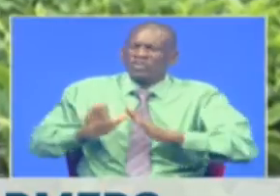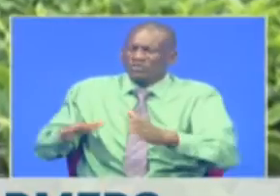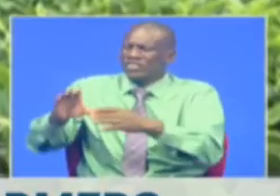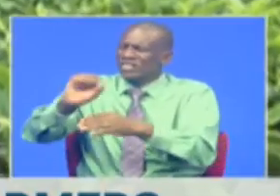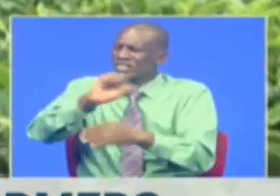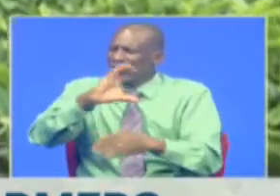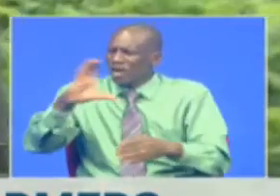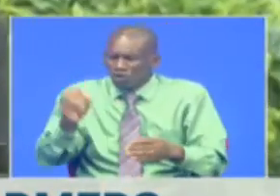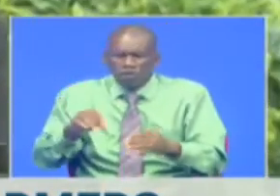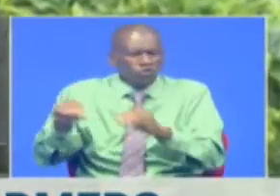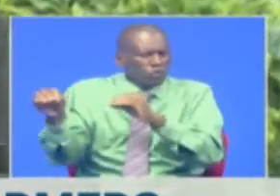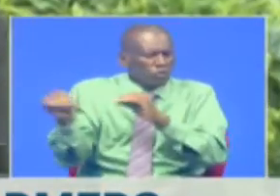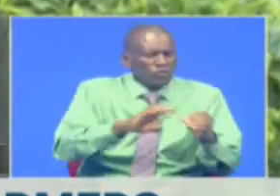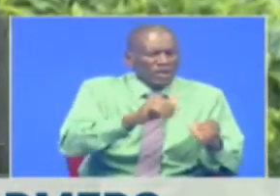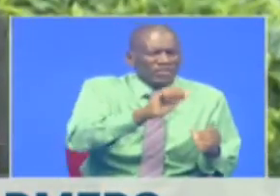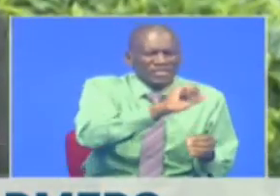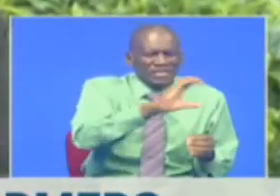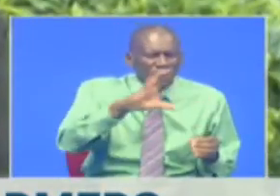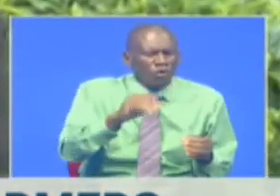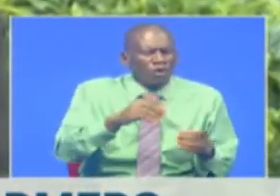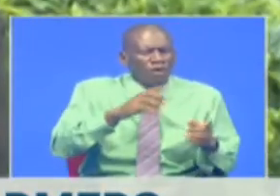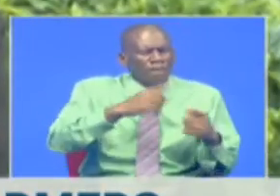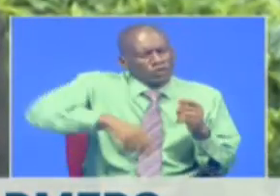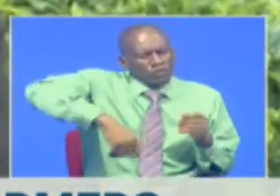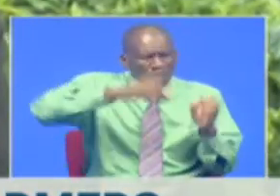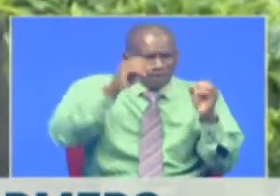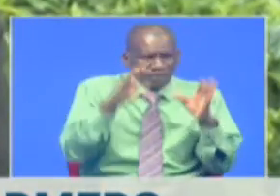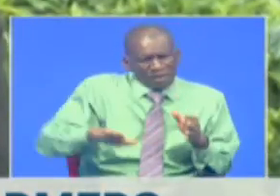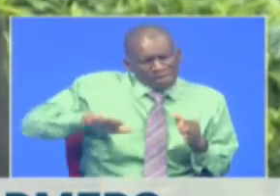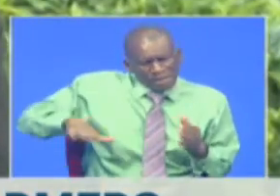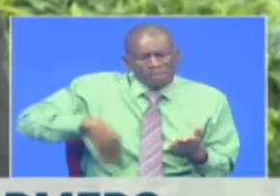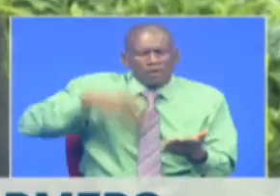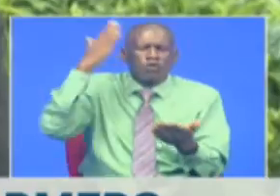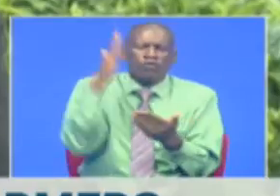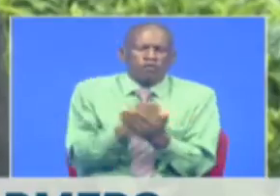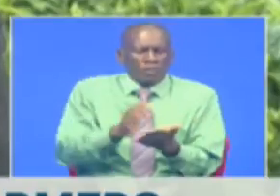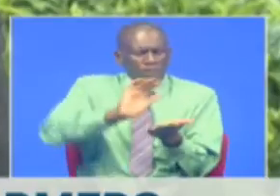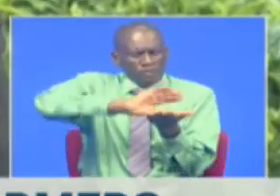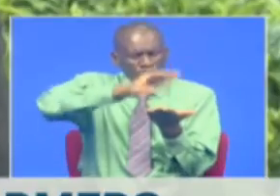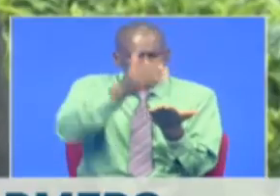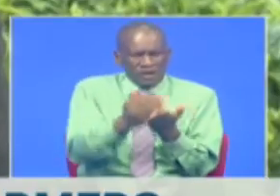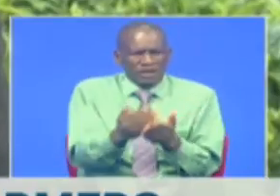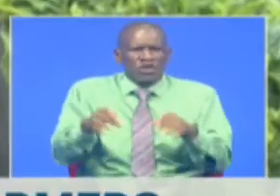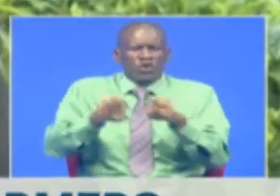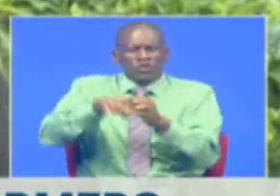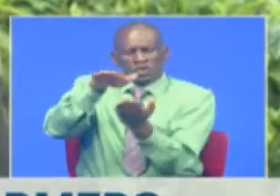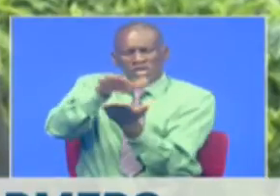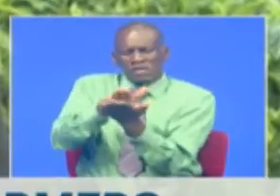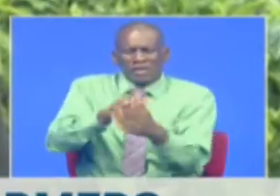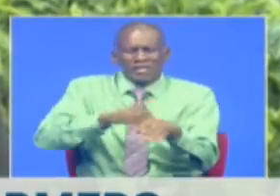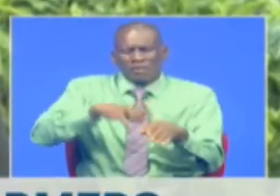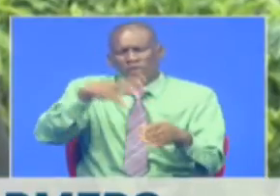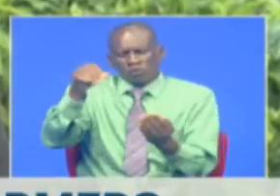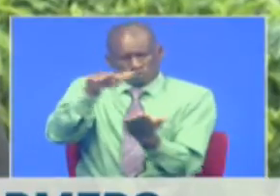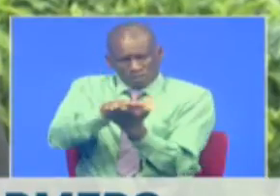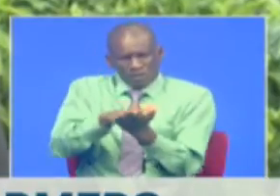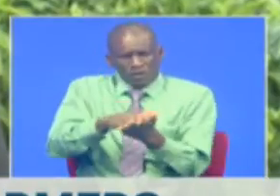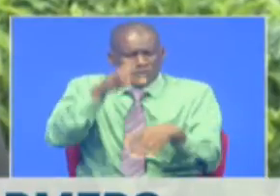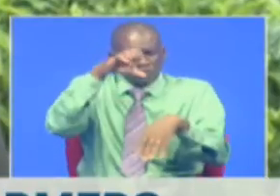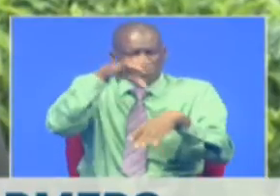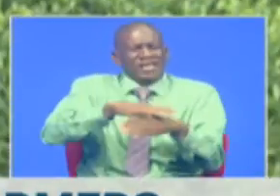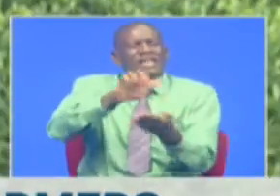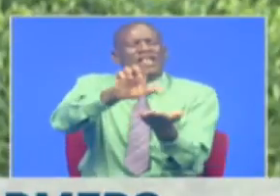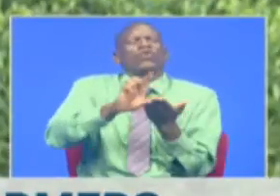huwezi kulipa. Kwa hivyo, this minimum guarantee fund, hata kwa bank ukienda, wataweza kukupea